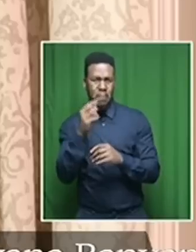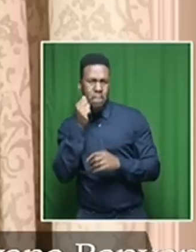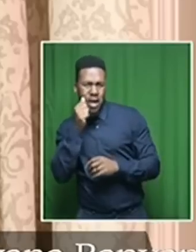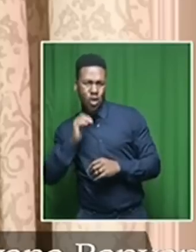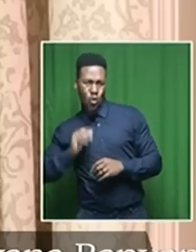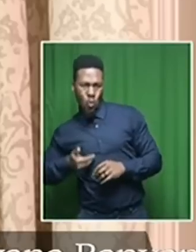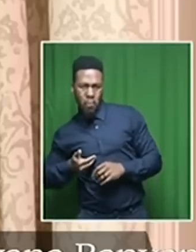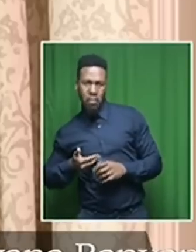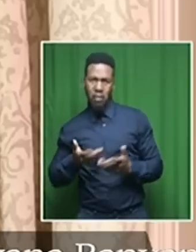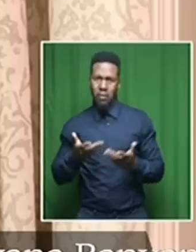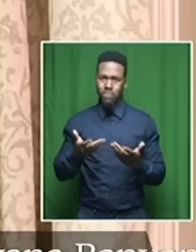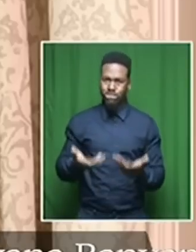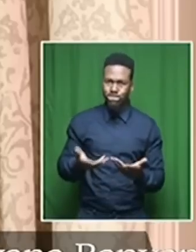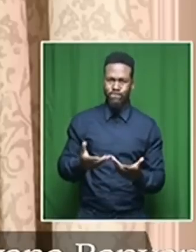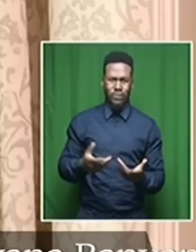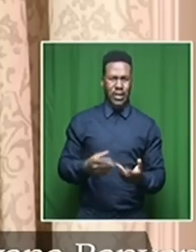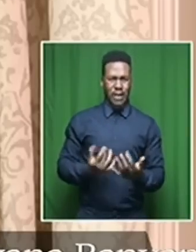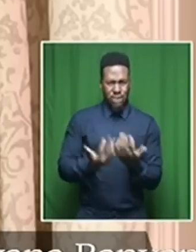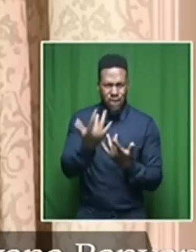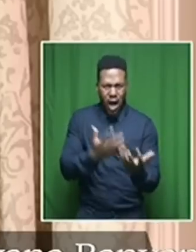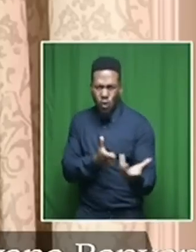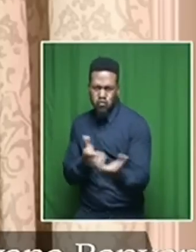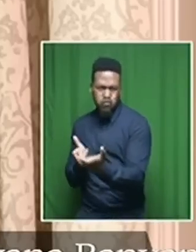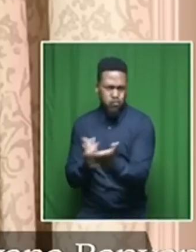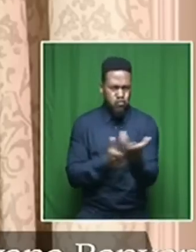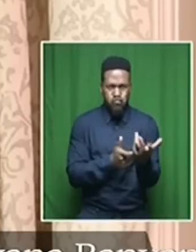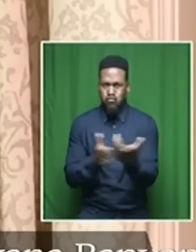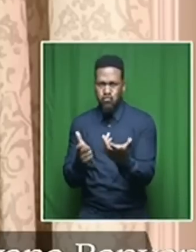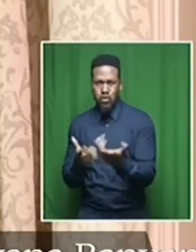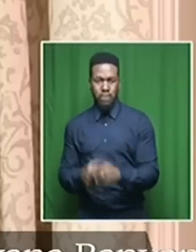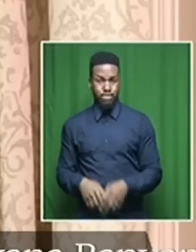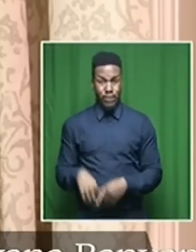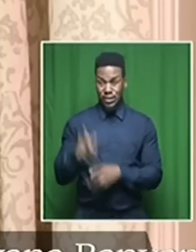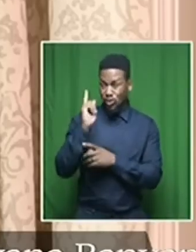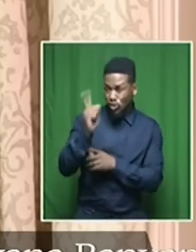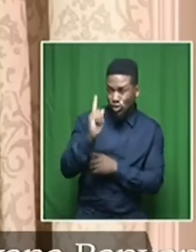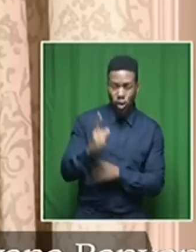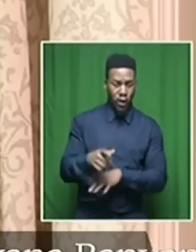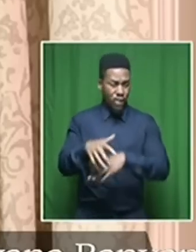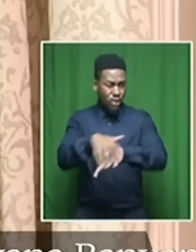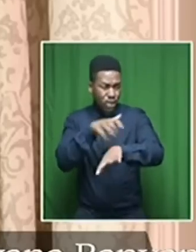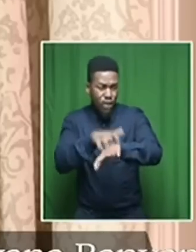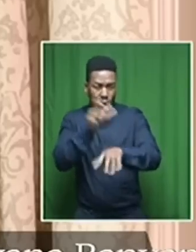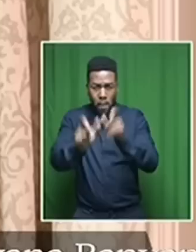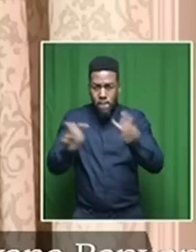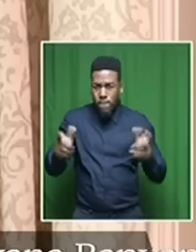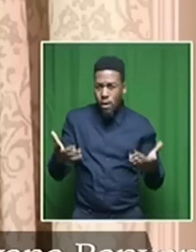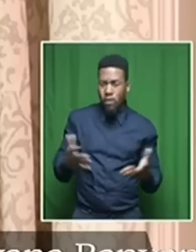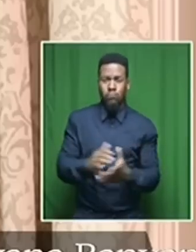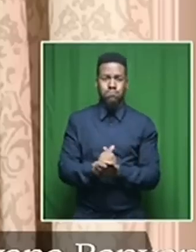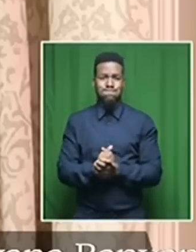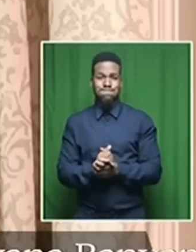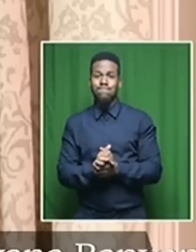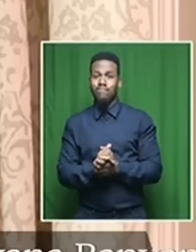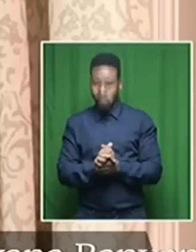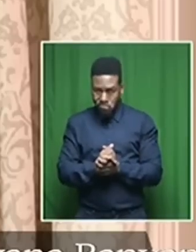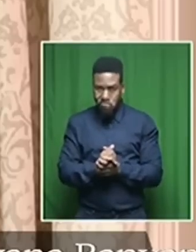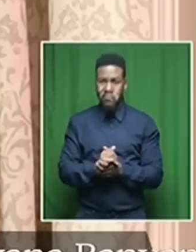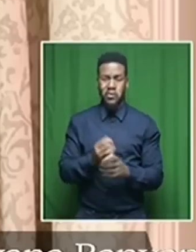and women to firefighters, from teachers to farmers and farm workers,